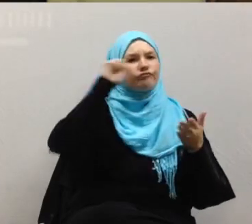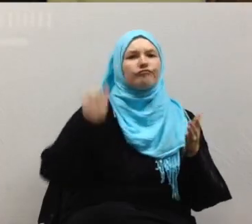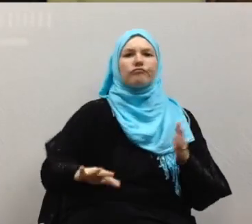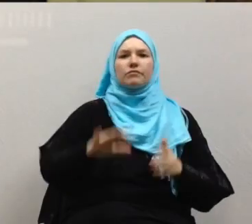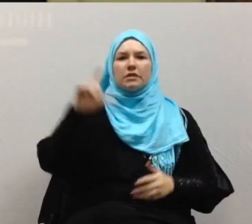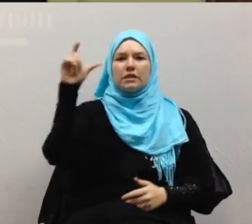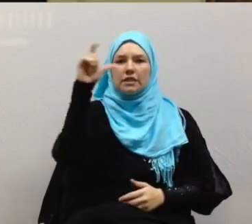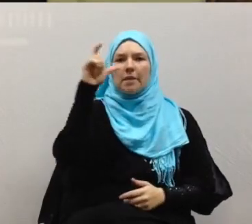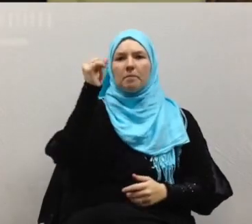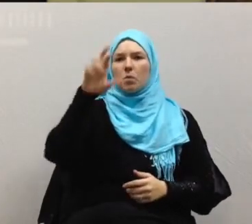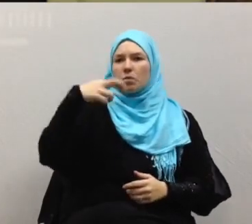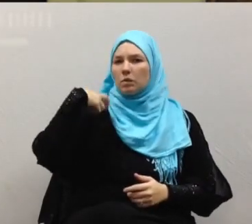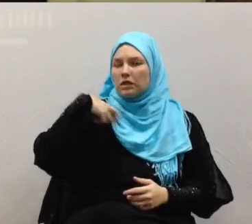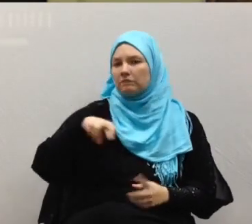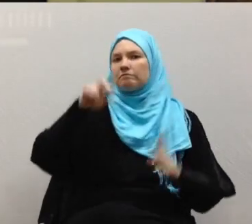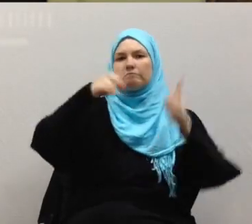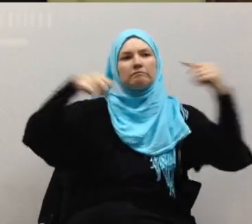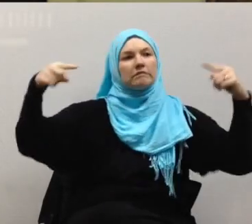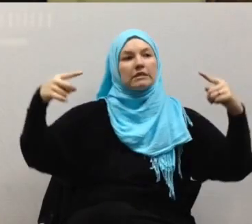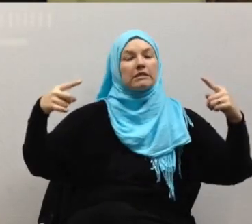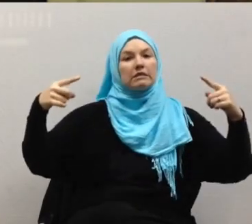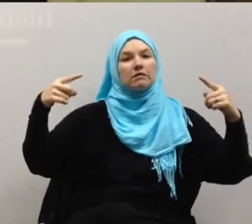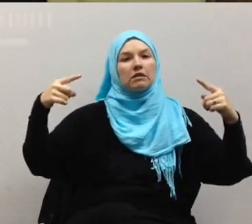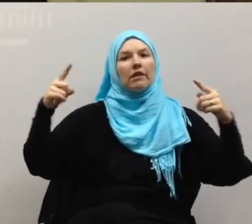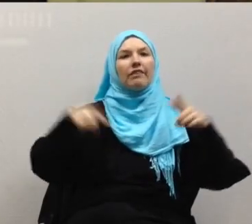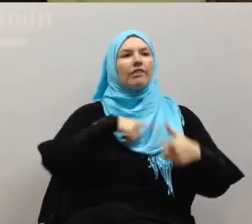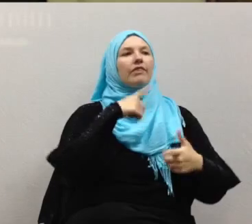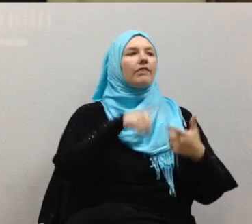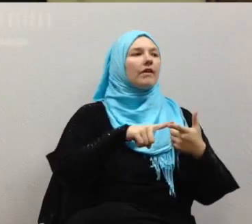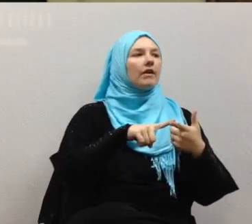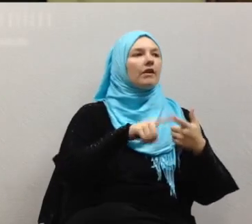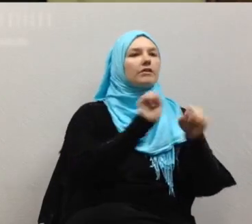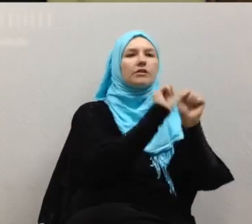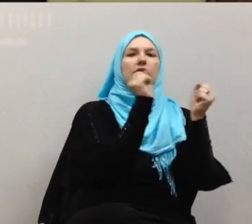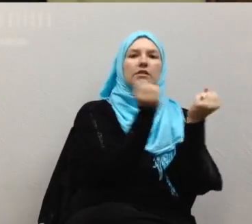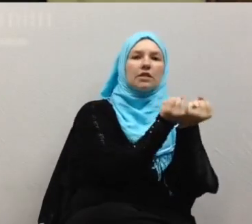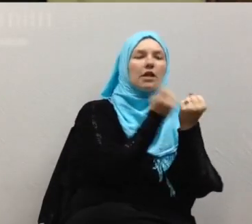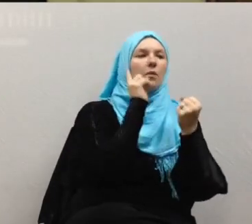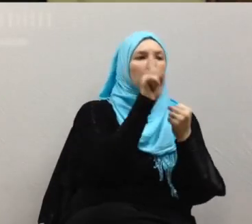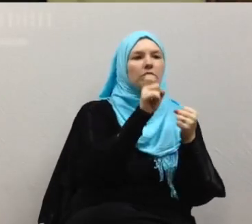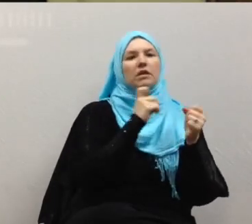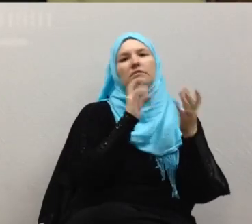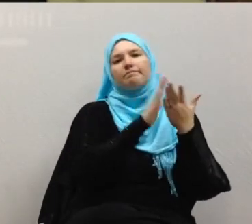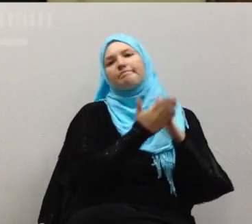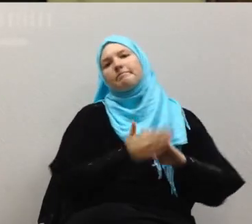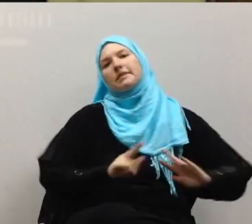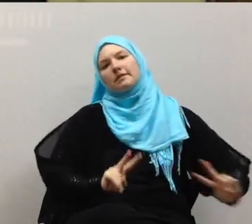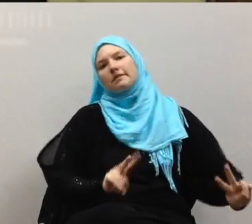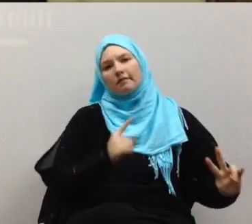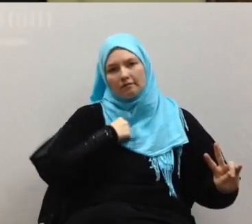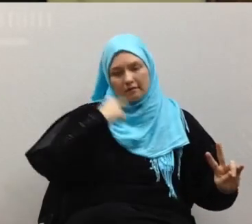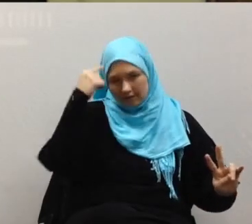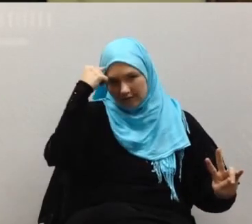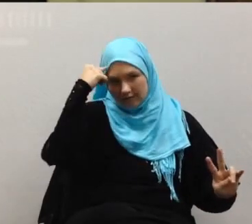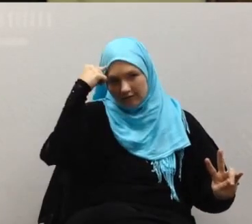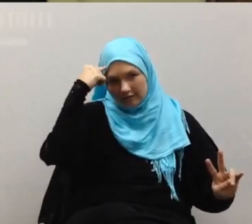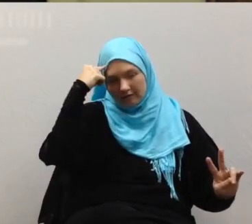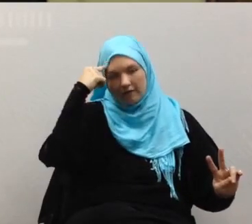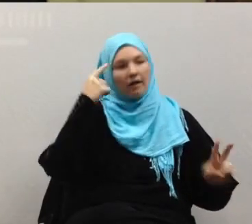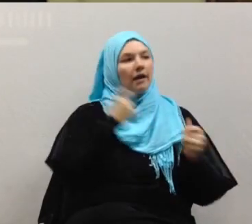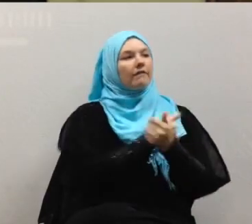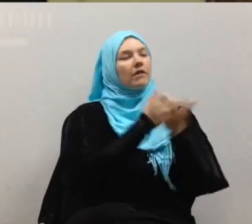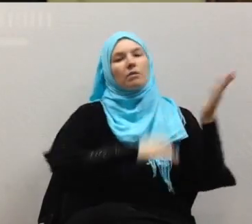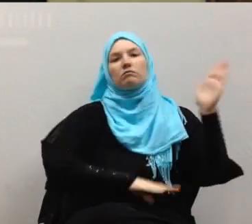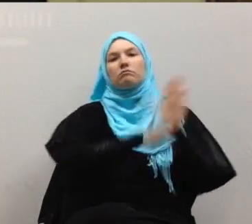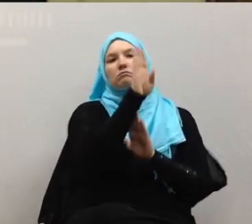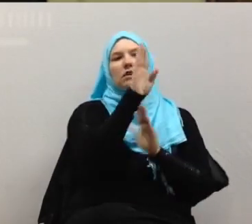life, then the society will be in peace, at least one peace, and everything will prosper,